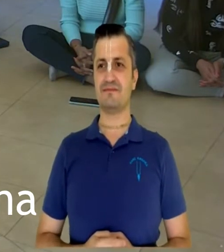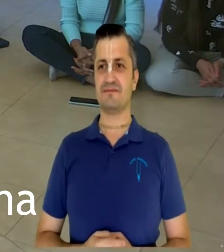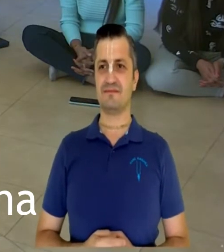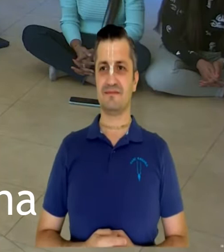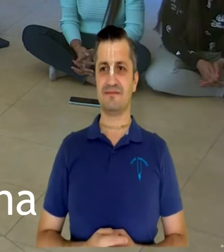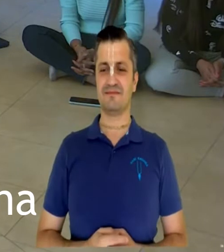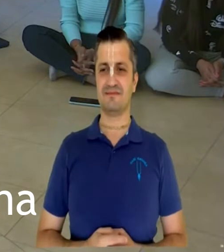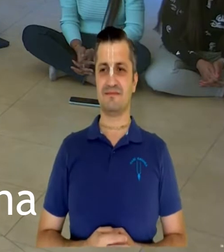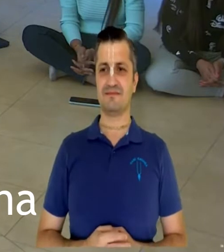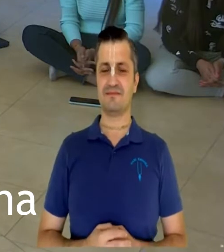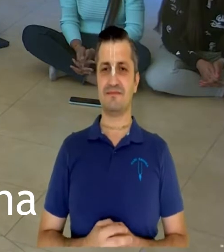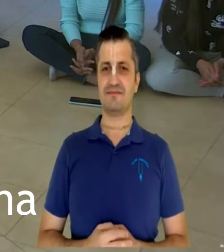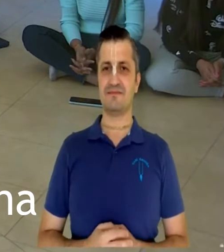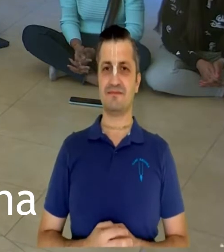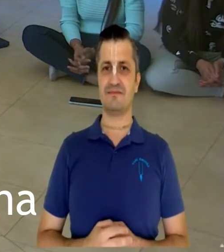Madhava Kunja